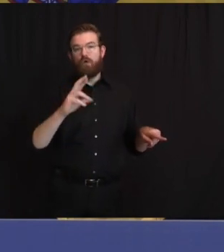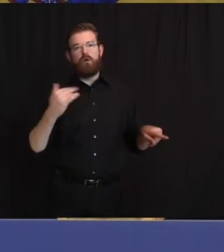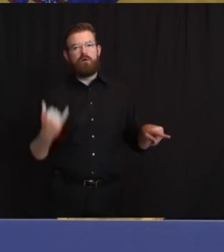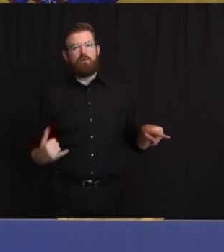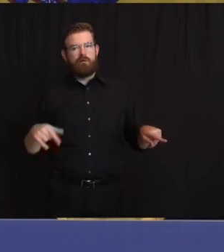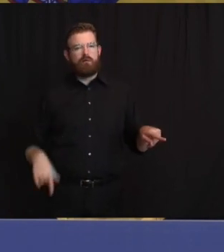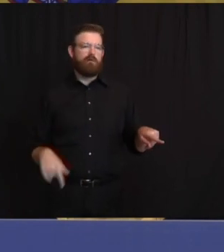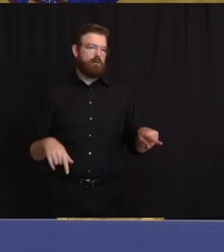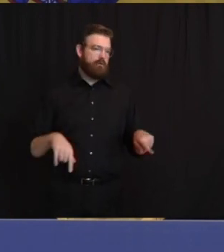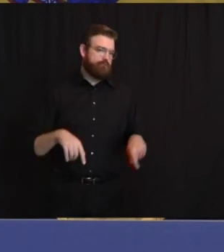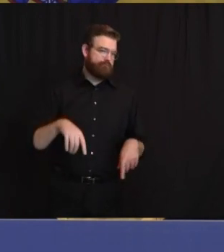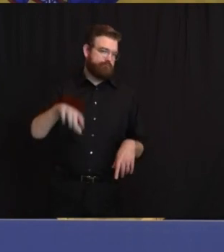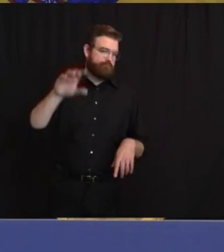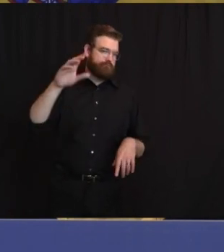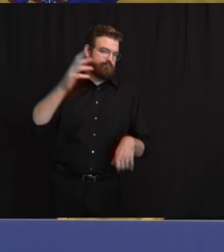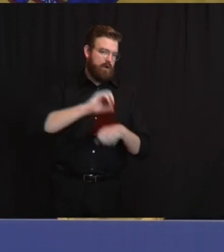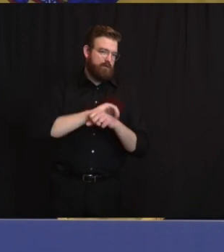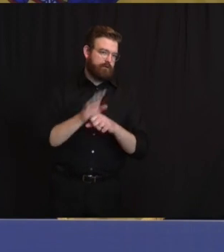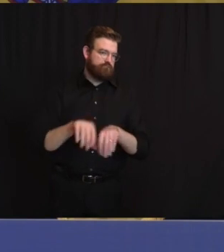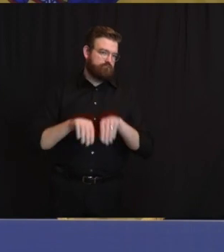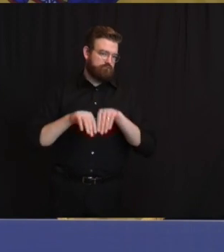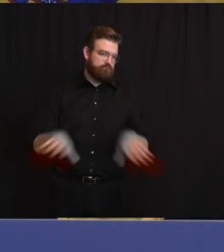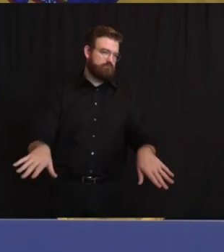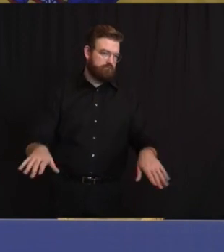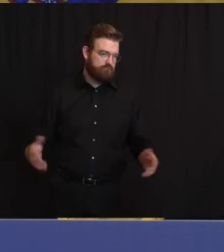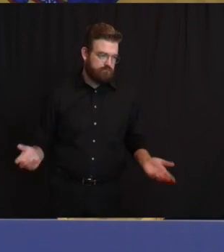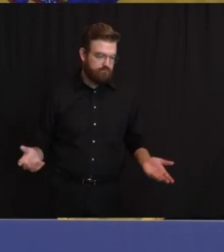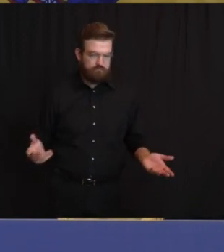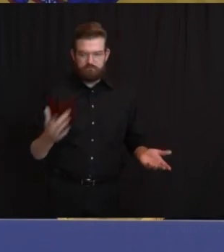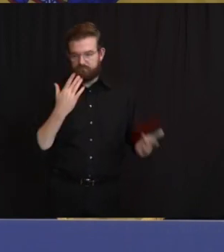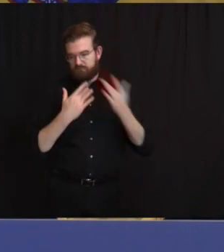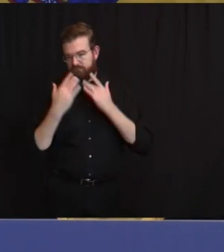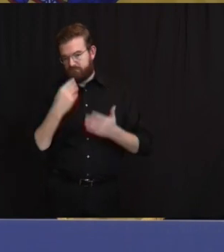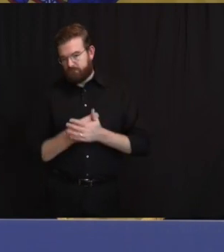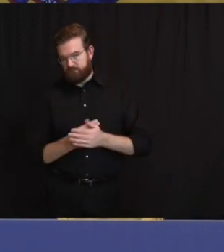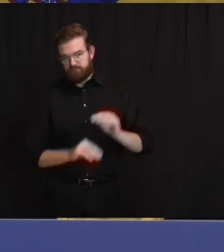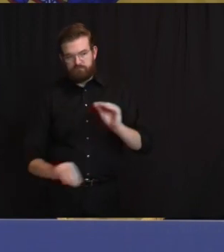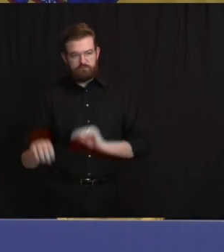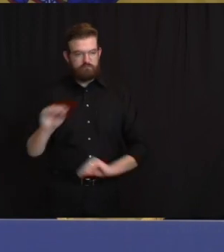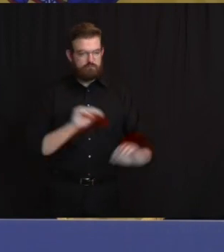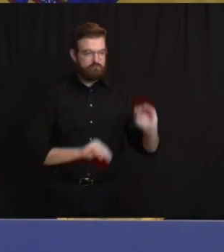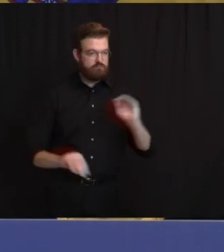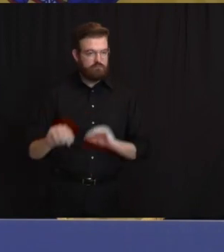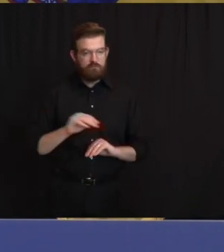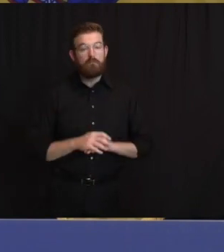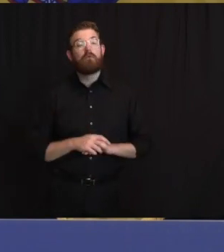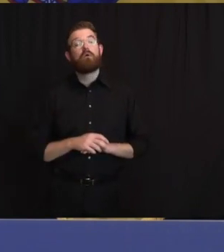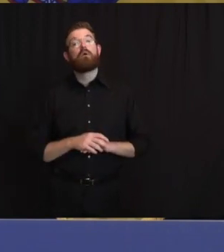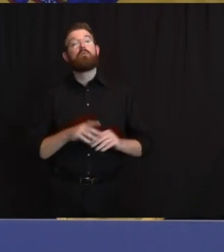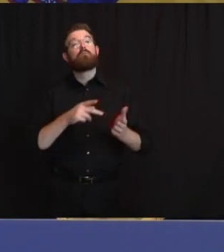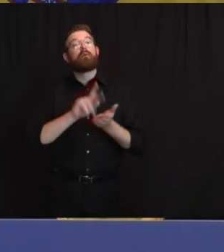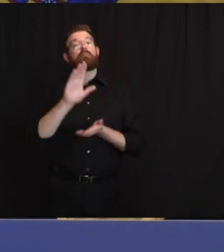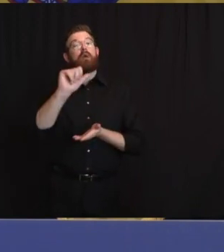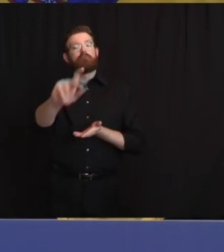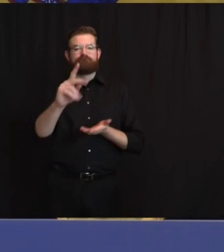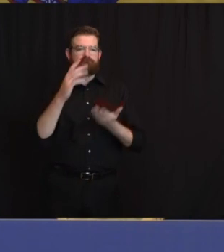ability at our disposal. Plans to pay back TBD. I